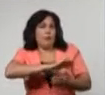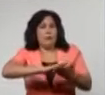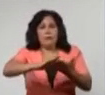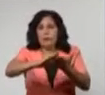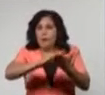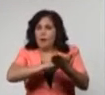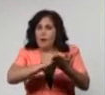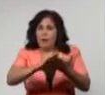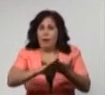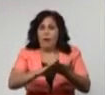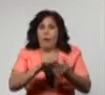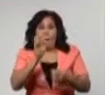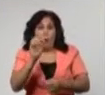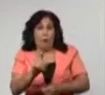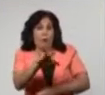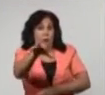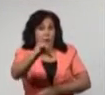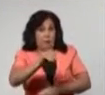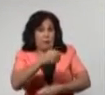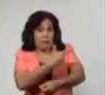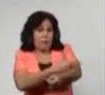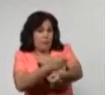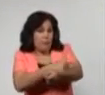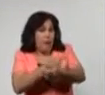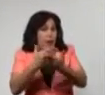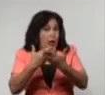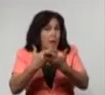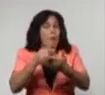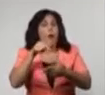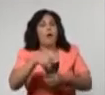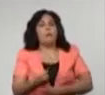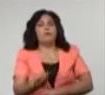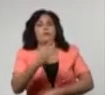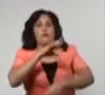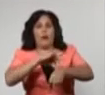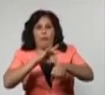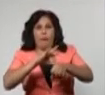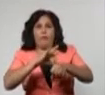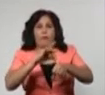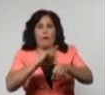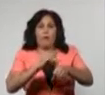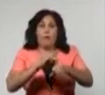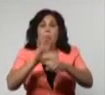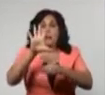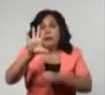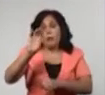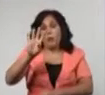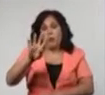not been determined yet, representing 4.3% of the total.